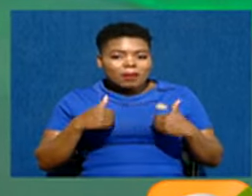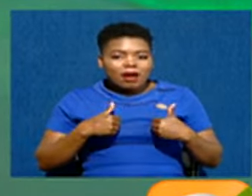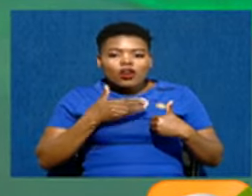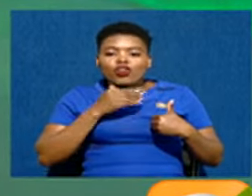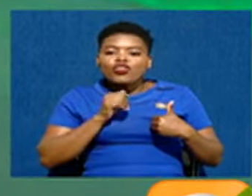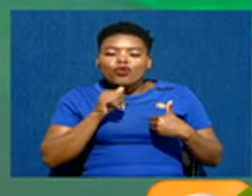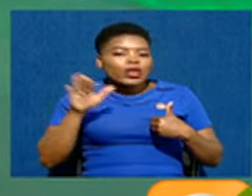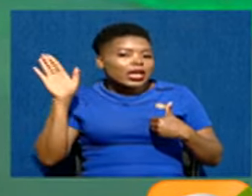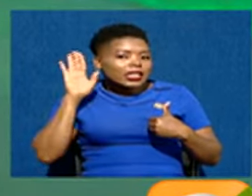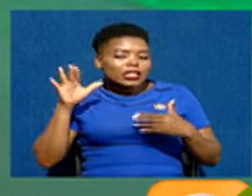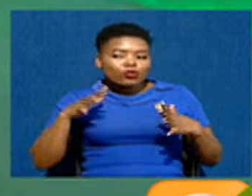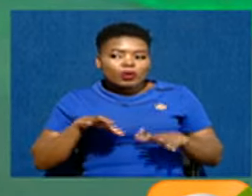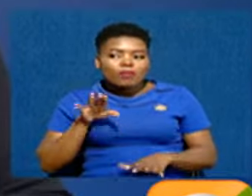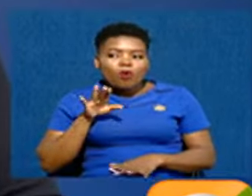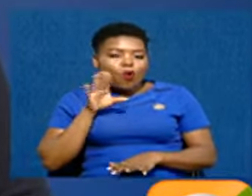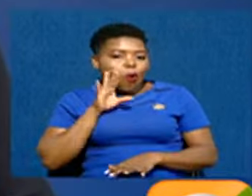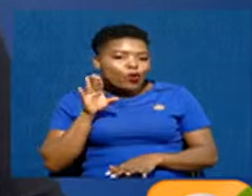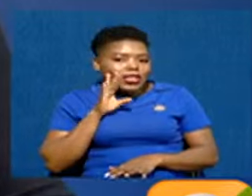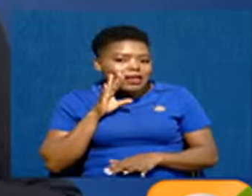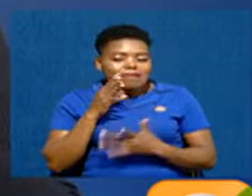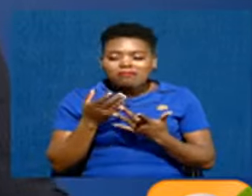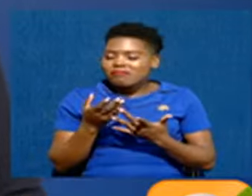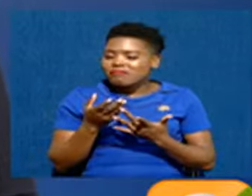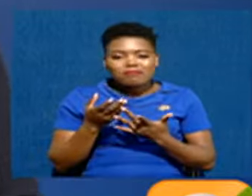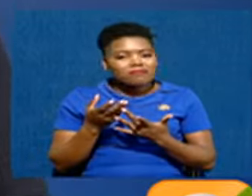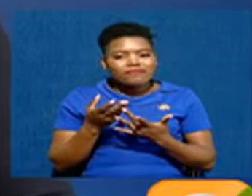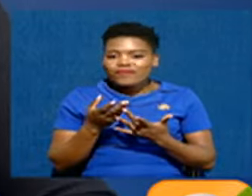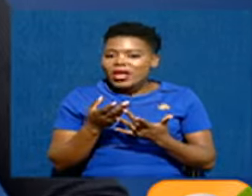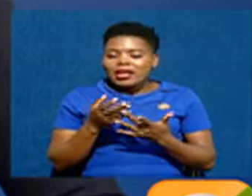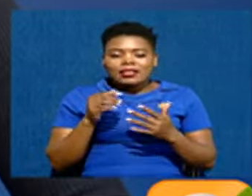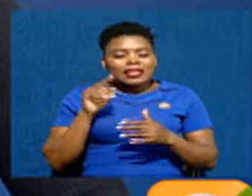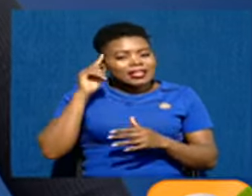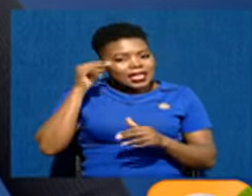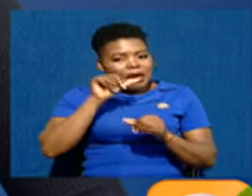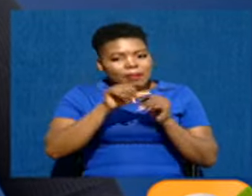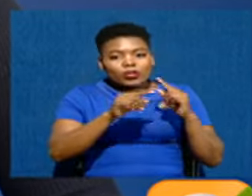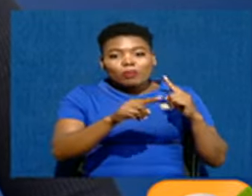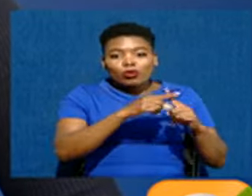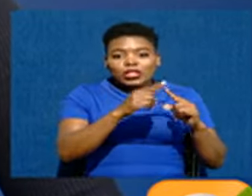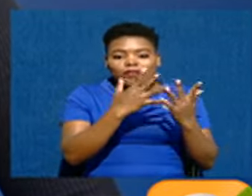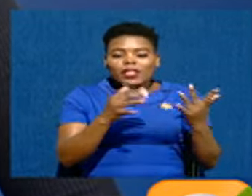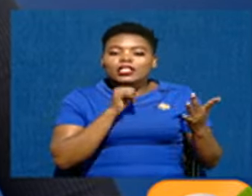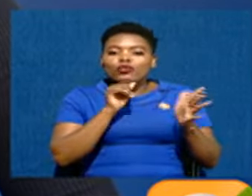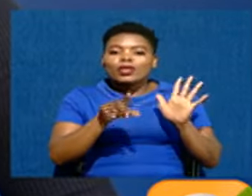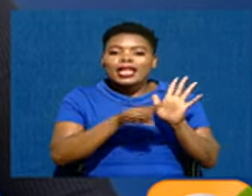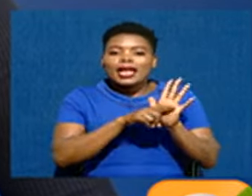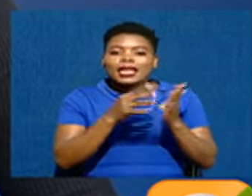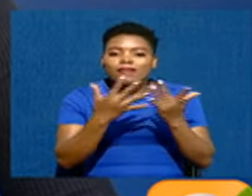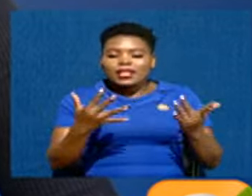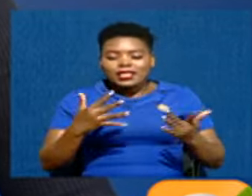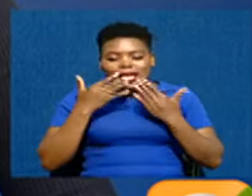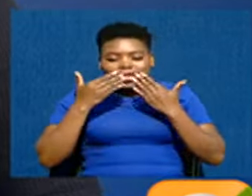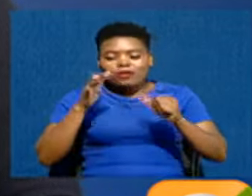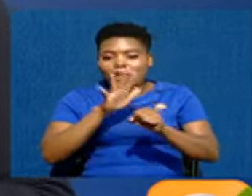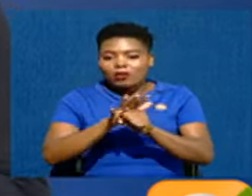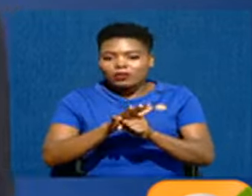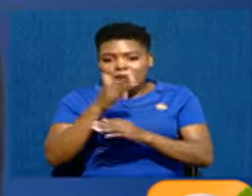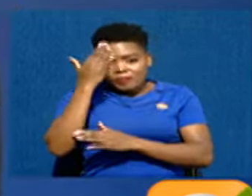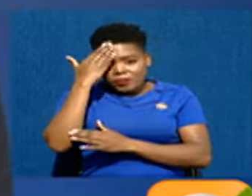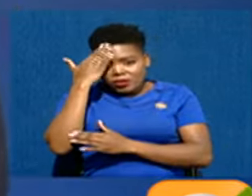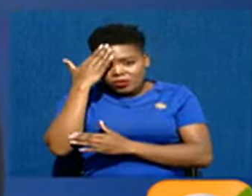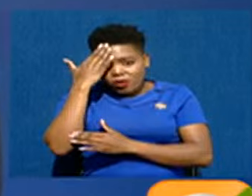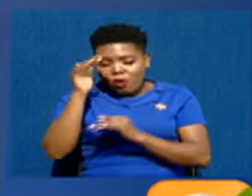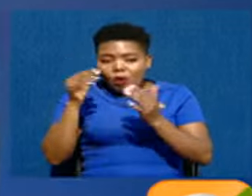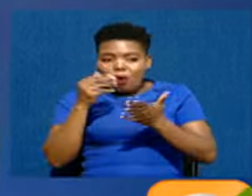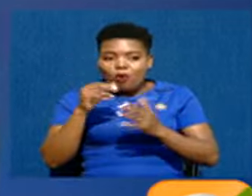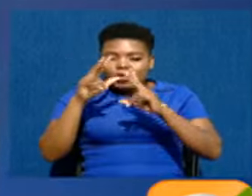mindset. Yeah. Yeah. So say good things to yourself. Say wonderful things. Sure. To yourself. Thank you so much. And you know, seeking help again,